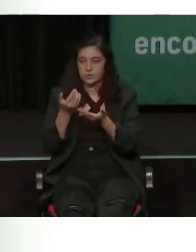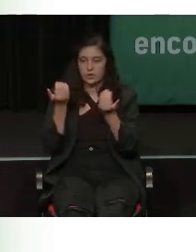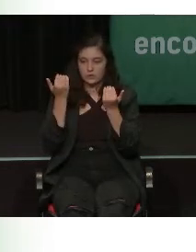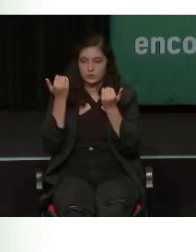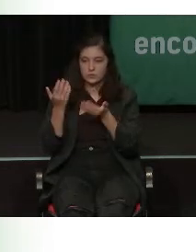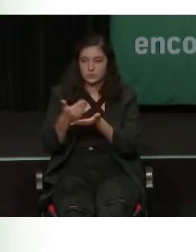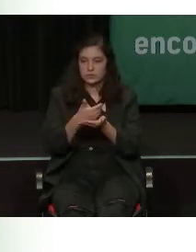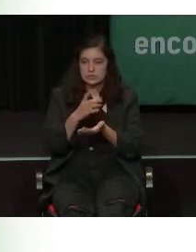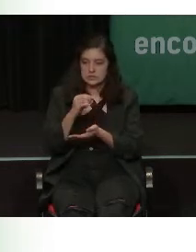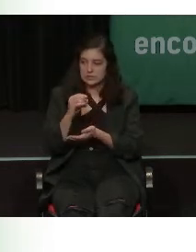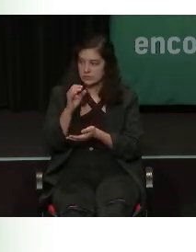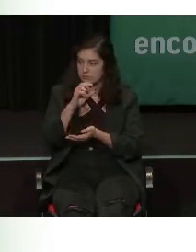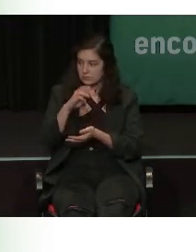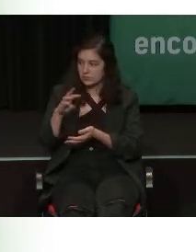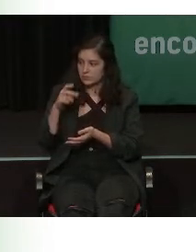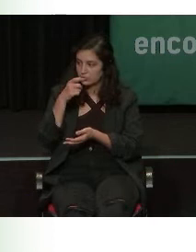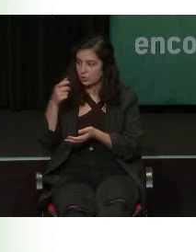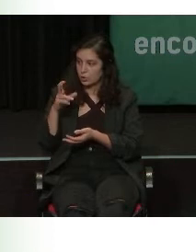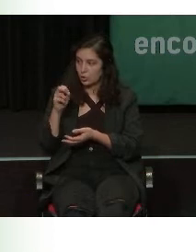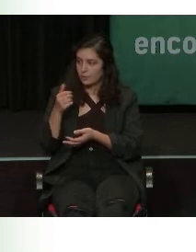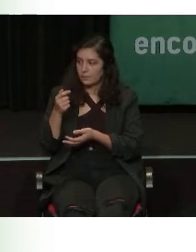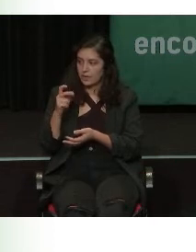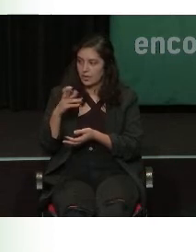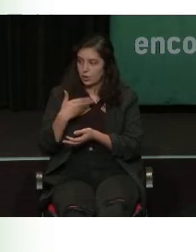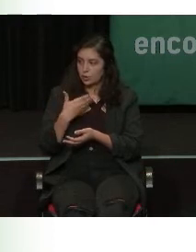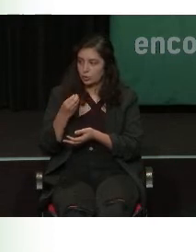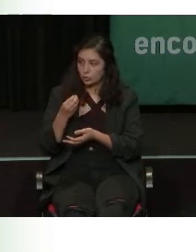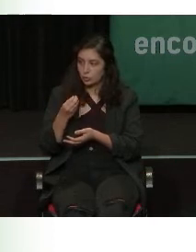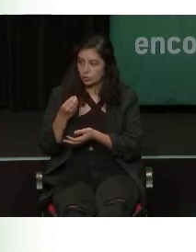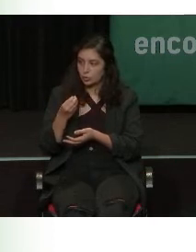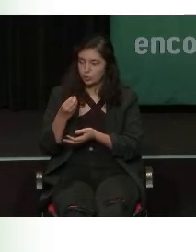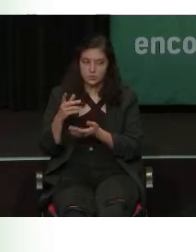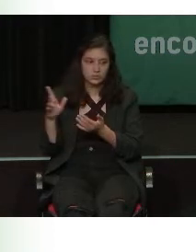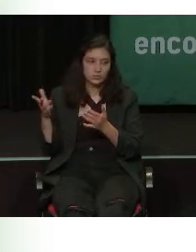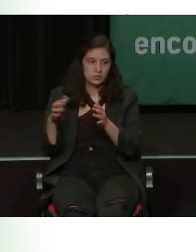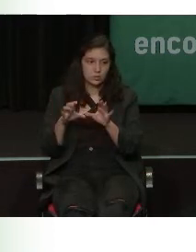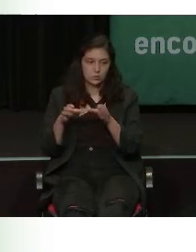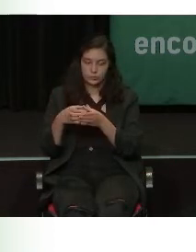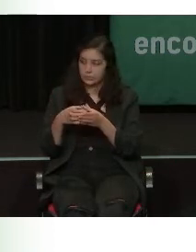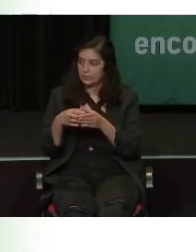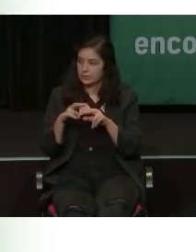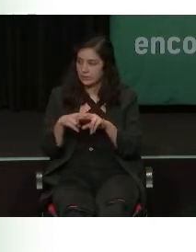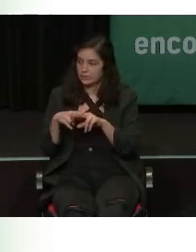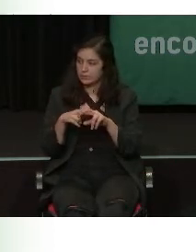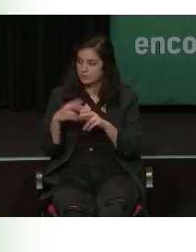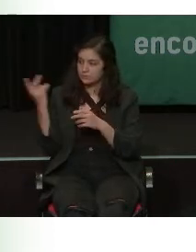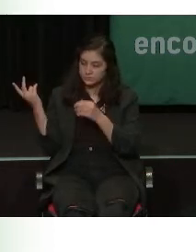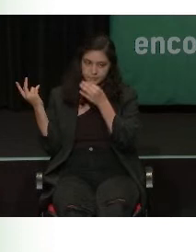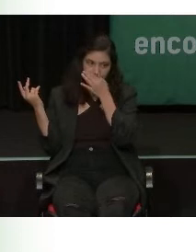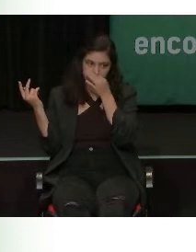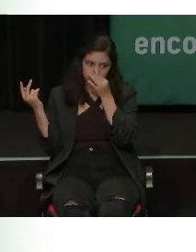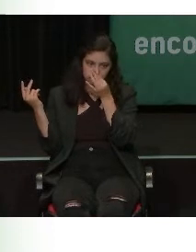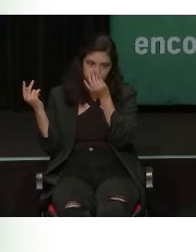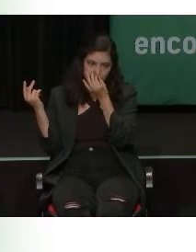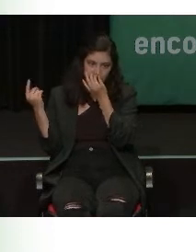60 million people. This is Roberto Carlos with the team, drugs, diagnostics, and dorms. And here we say we have